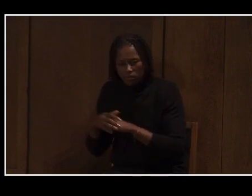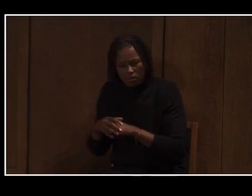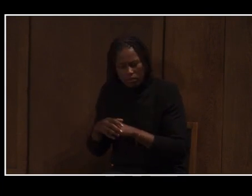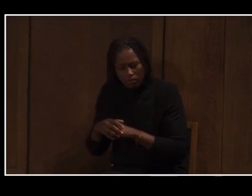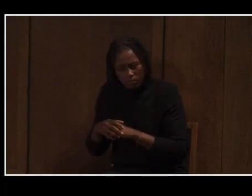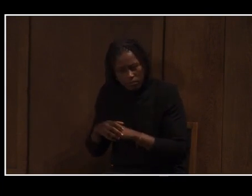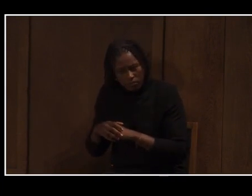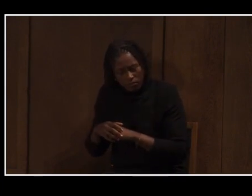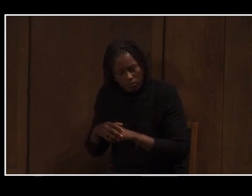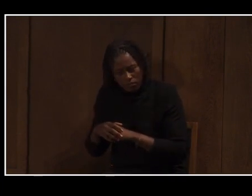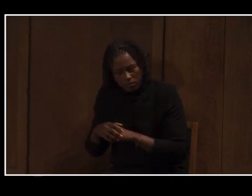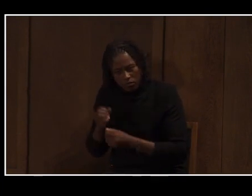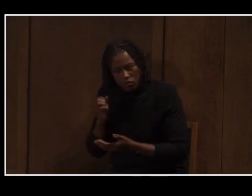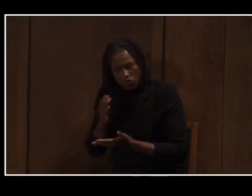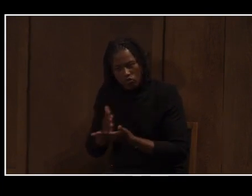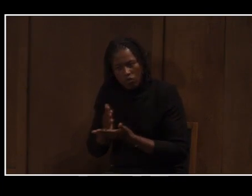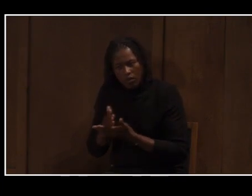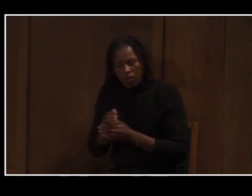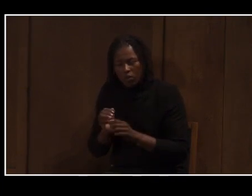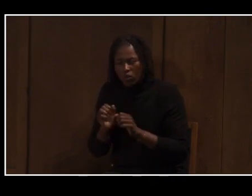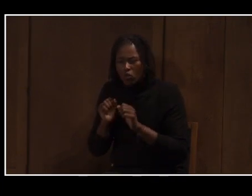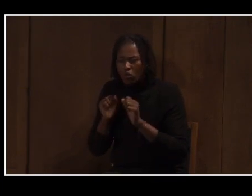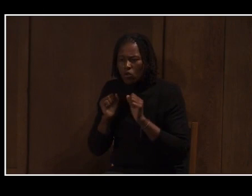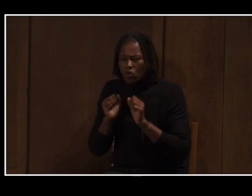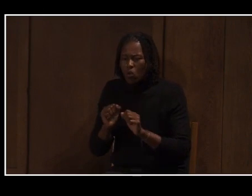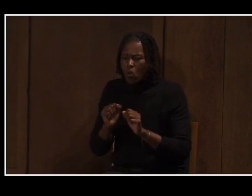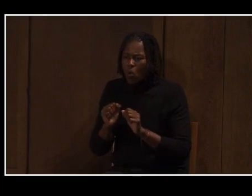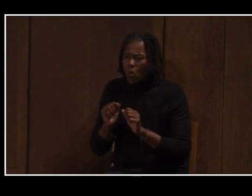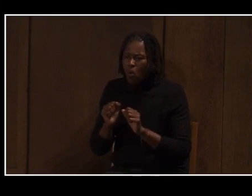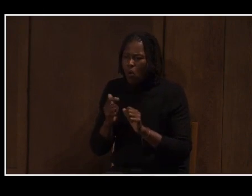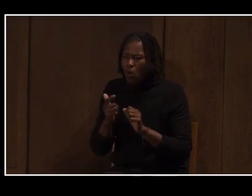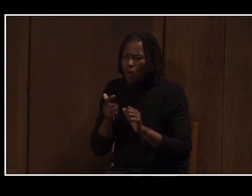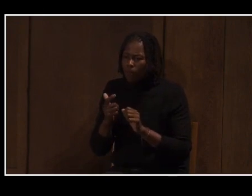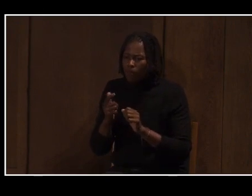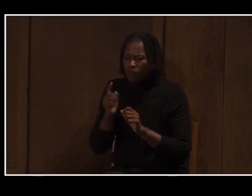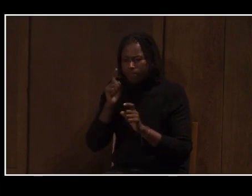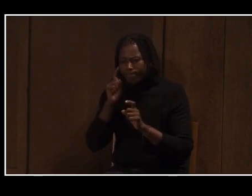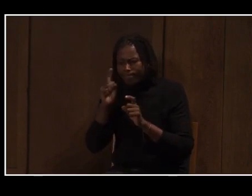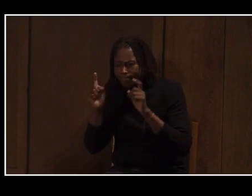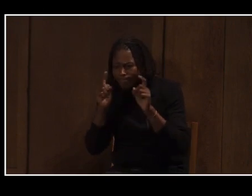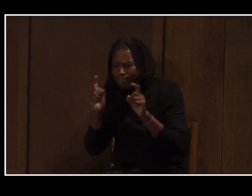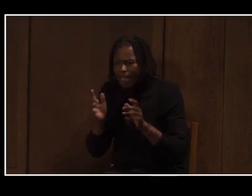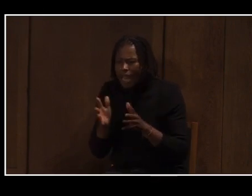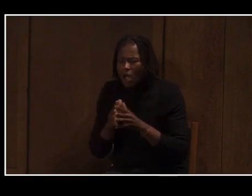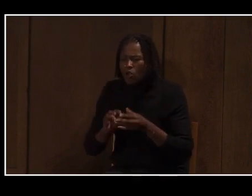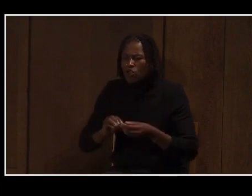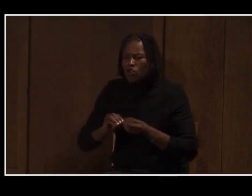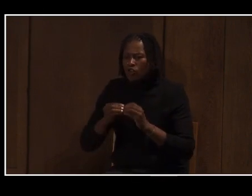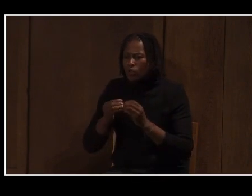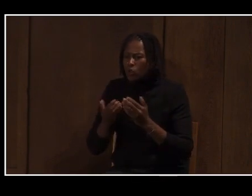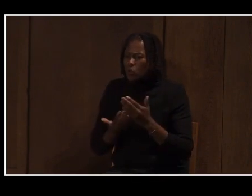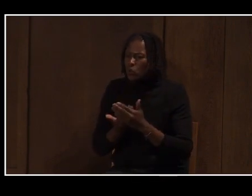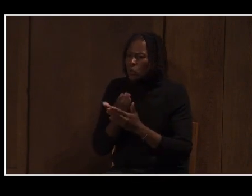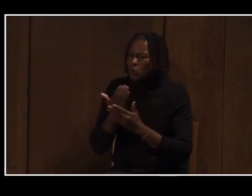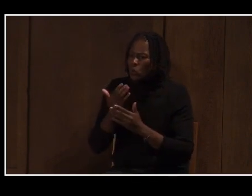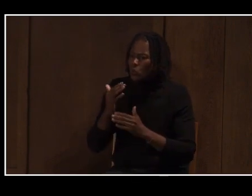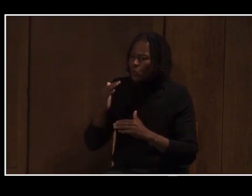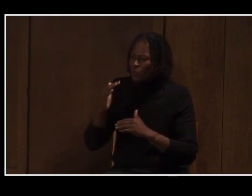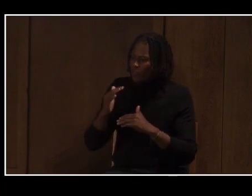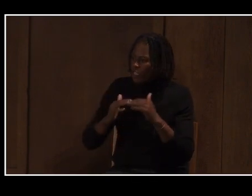Really, your interventions and how you create new relational infrastructures that help us have different relationships with